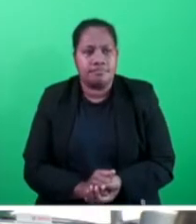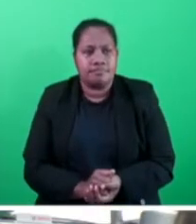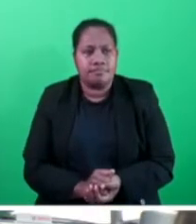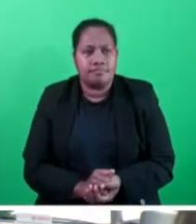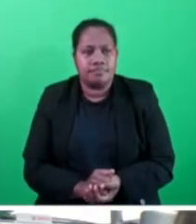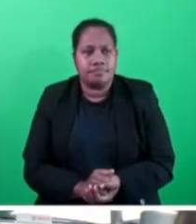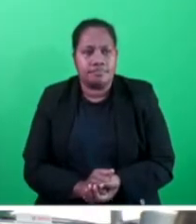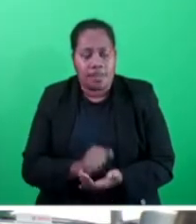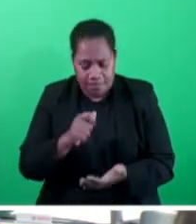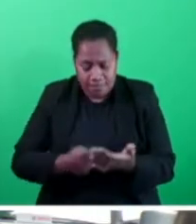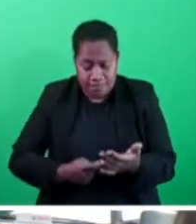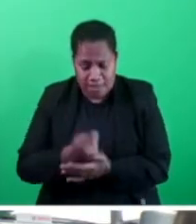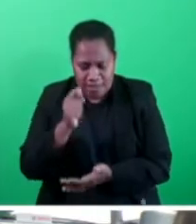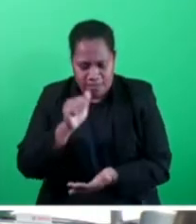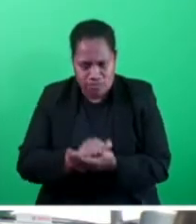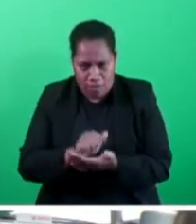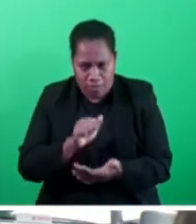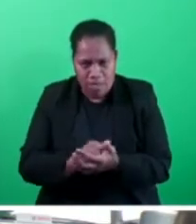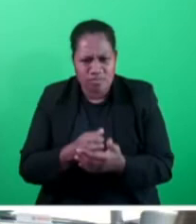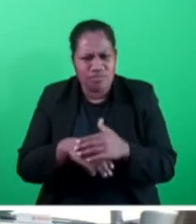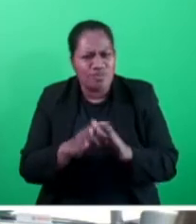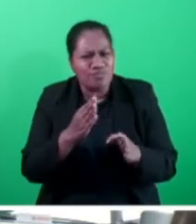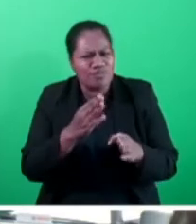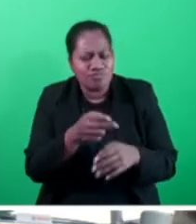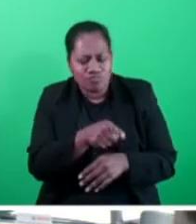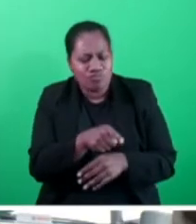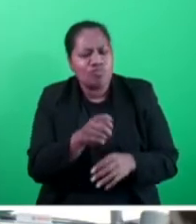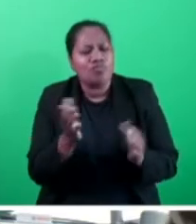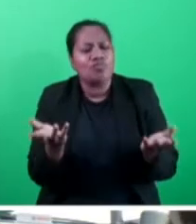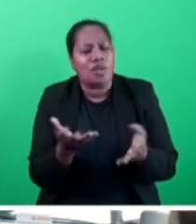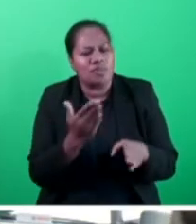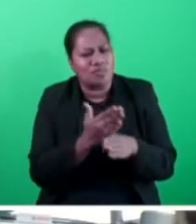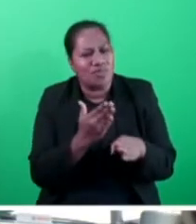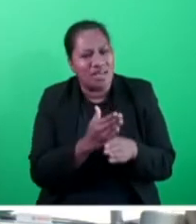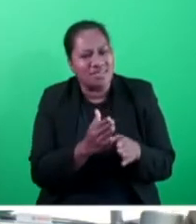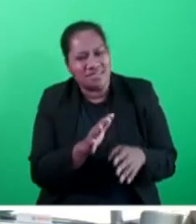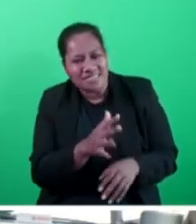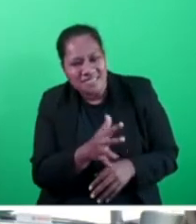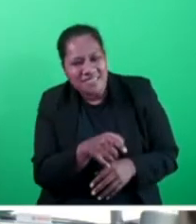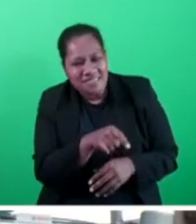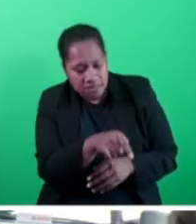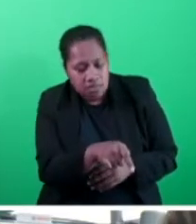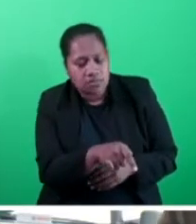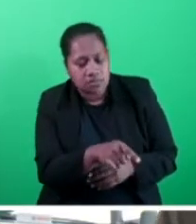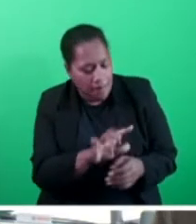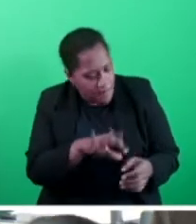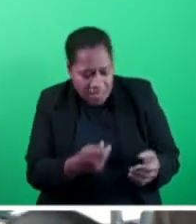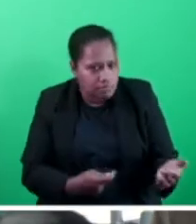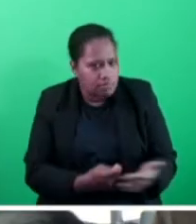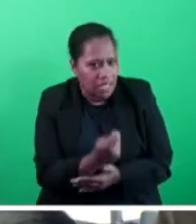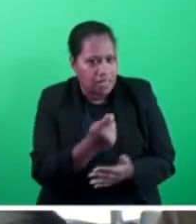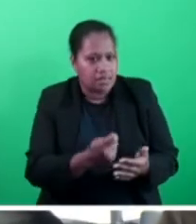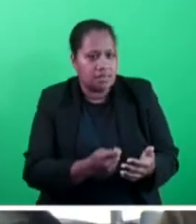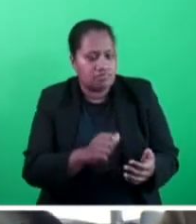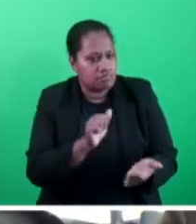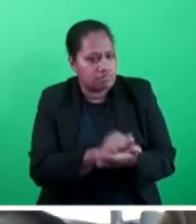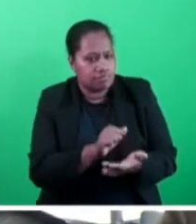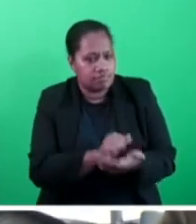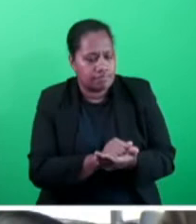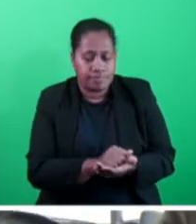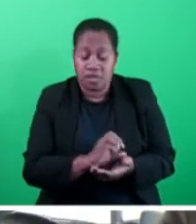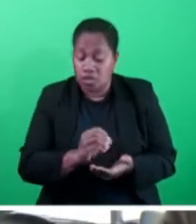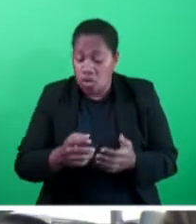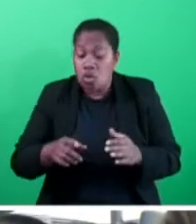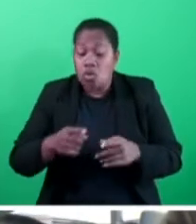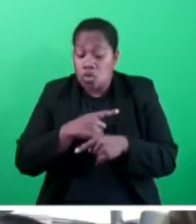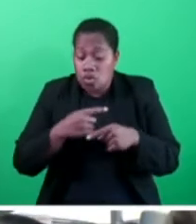the informal sector. Mr. Speaker said, ministry through proactive labor inspection and Compliance